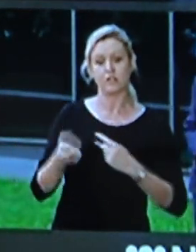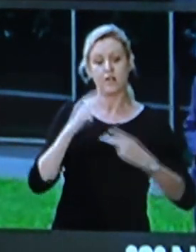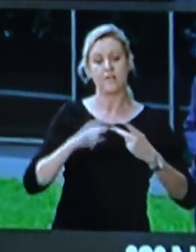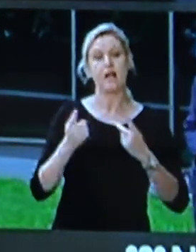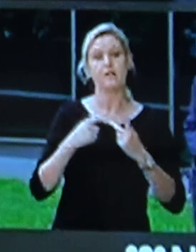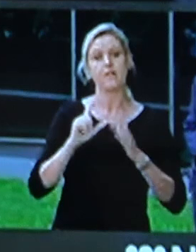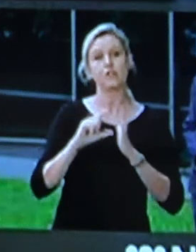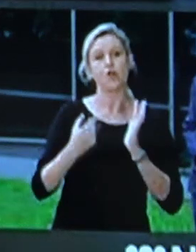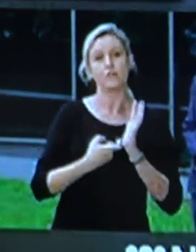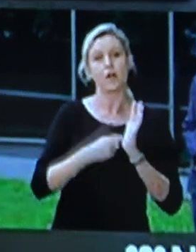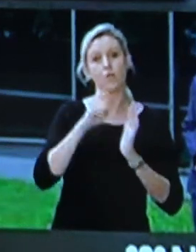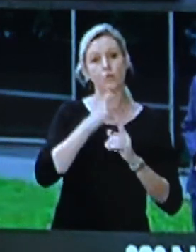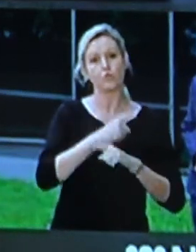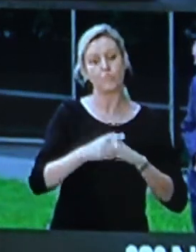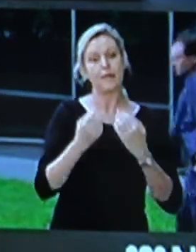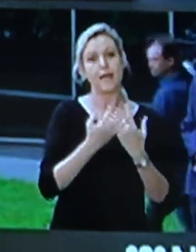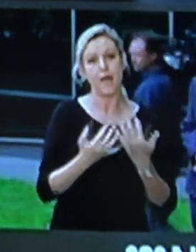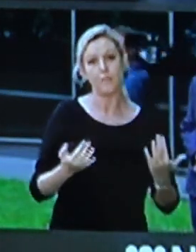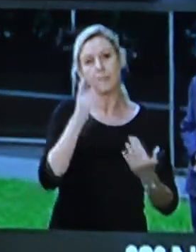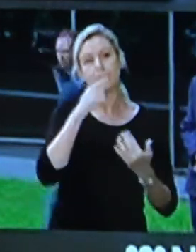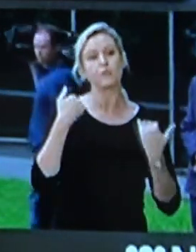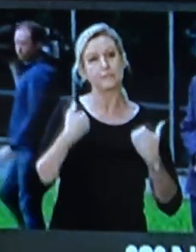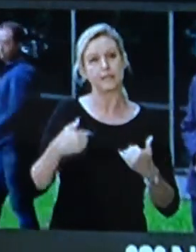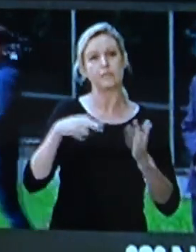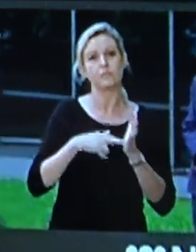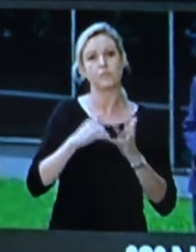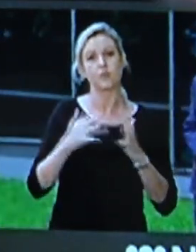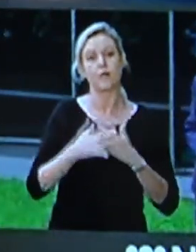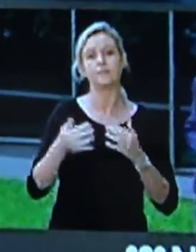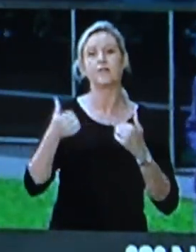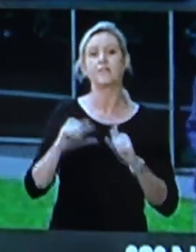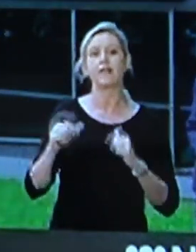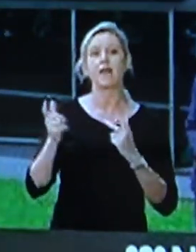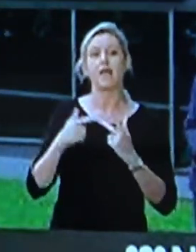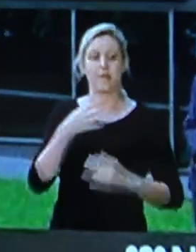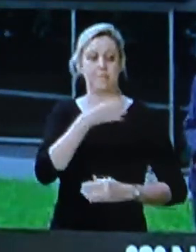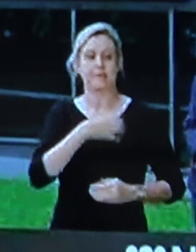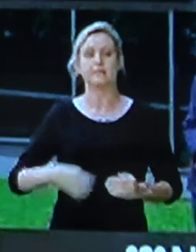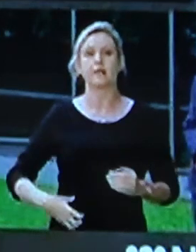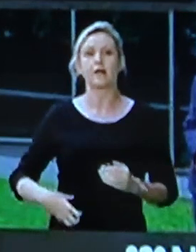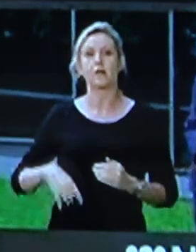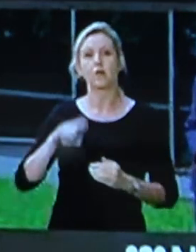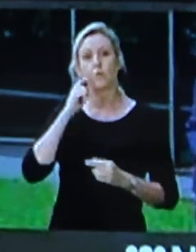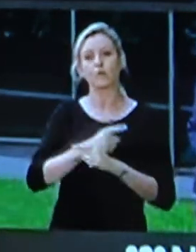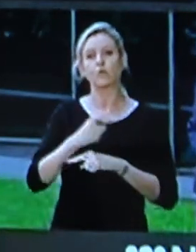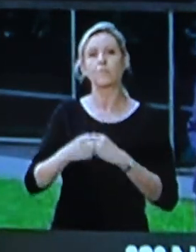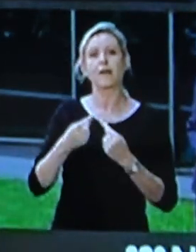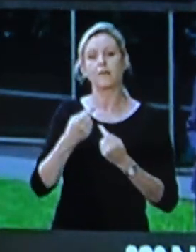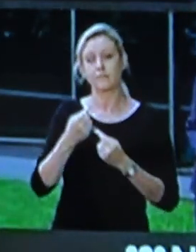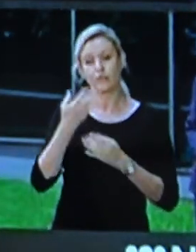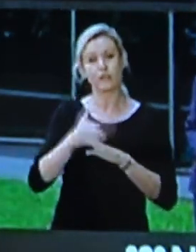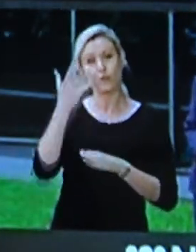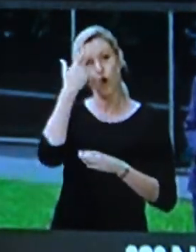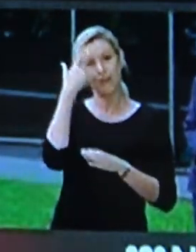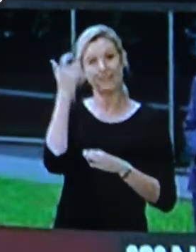us an update on the cases and the situation in New South Wales. And then I'll ask Minister Ayres to explain a bit about the retooling efforts and initiative we're